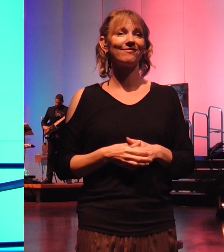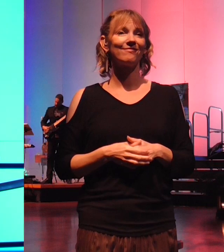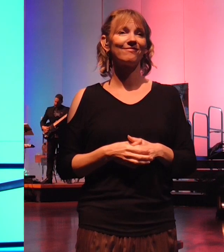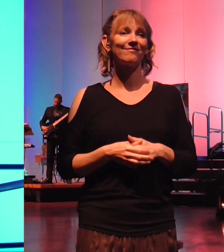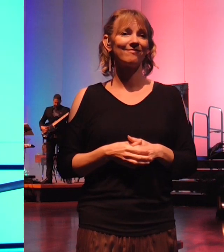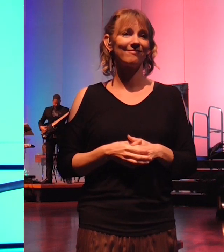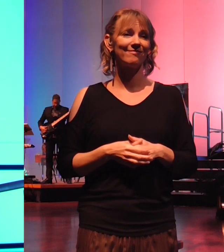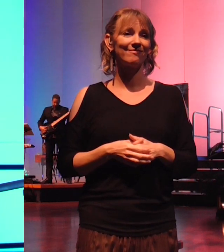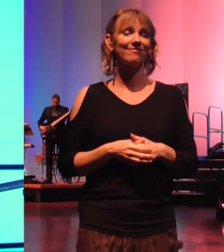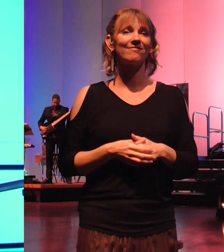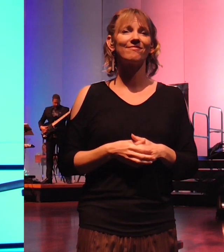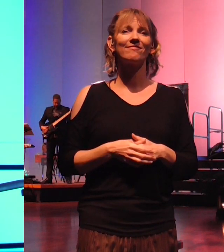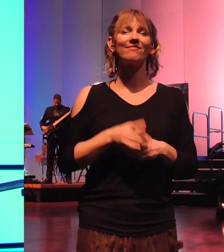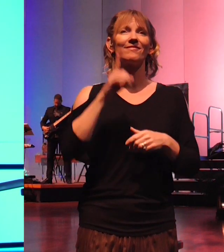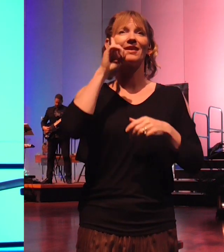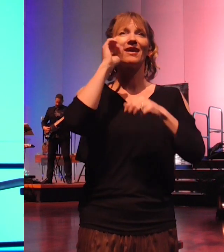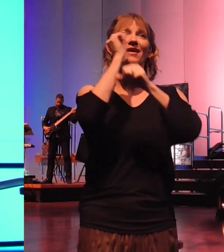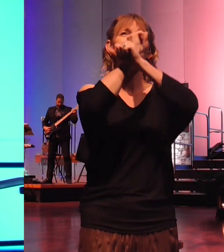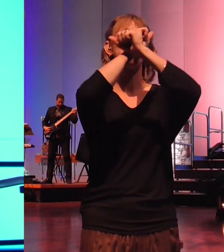Imagine what you want